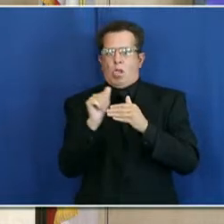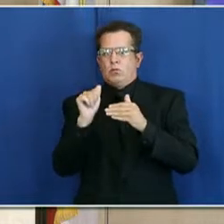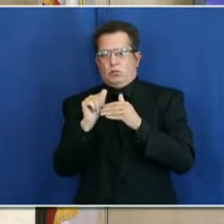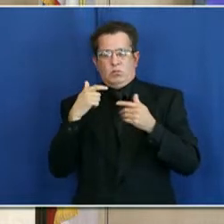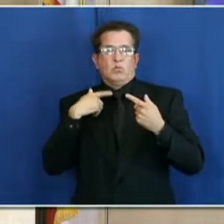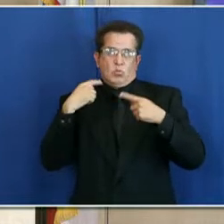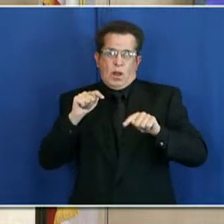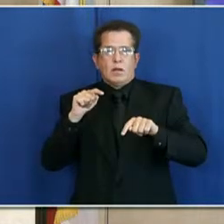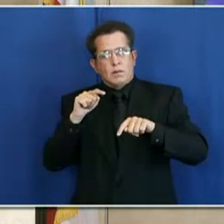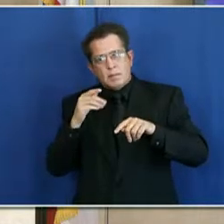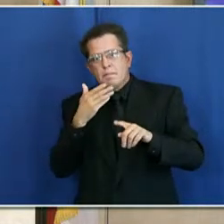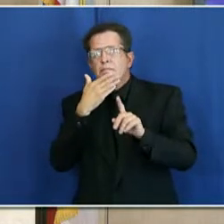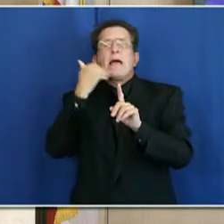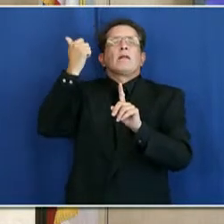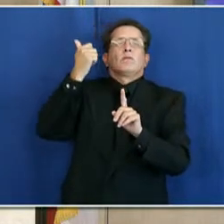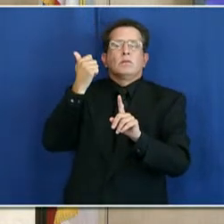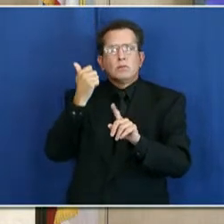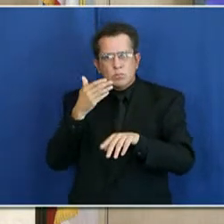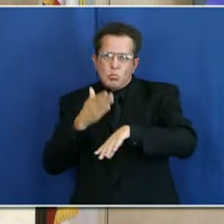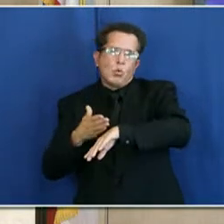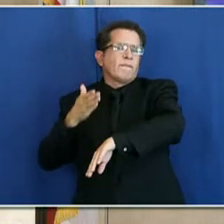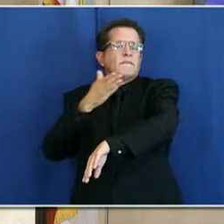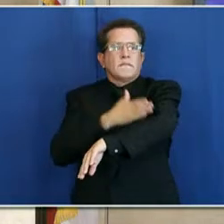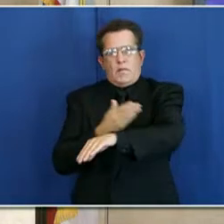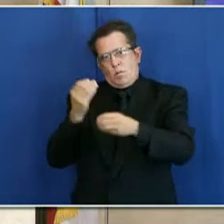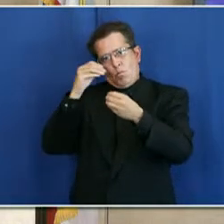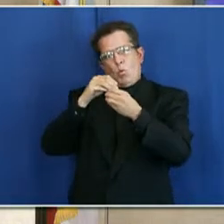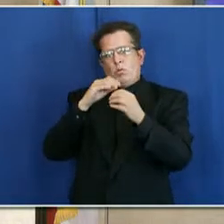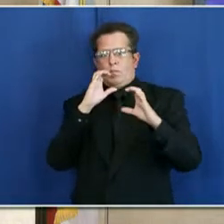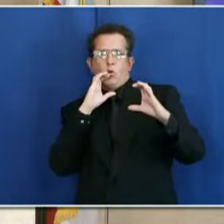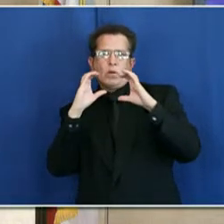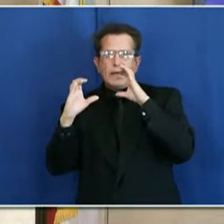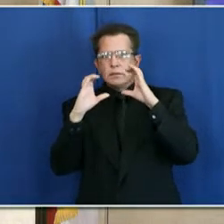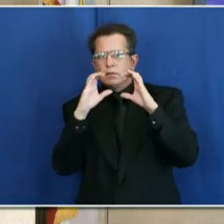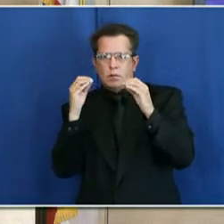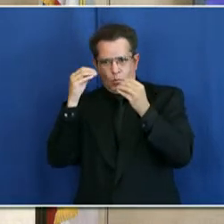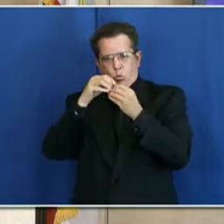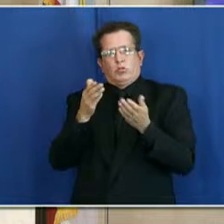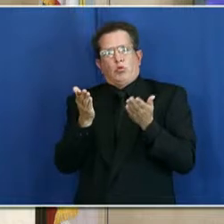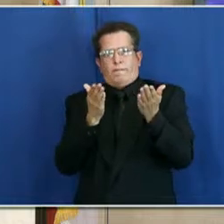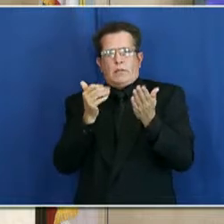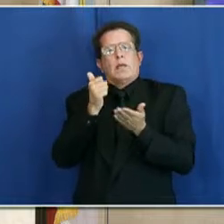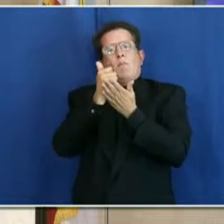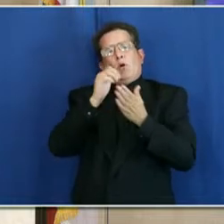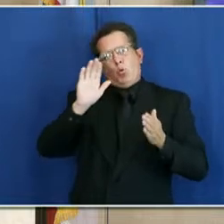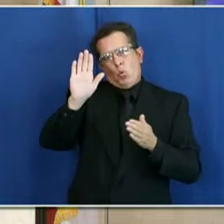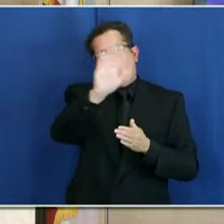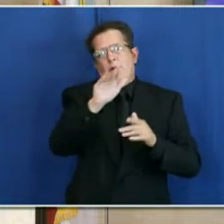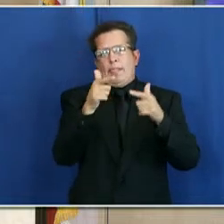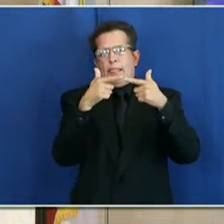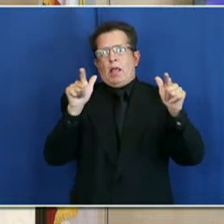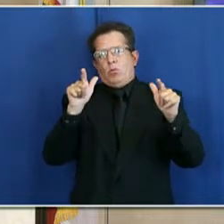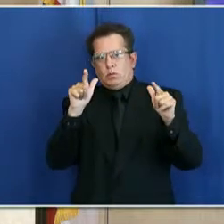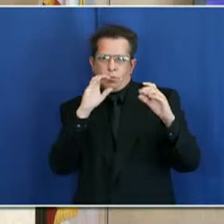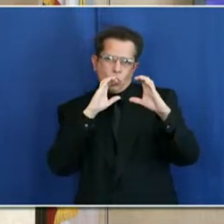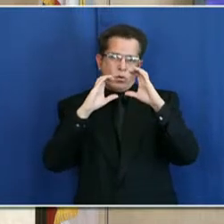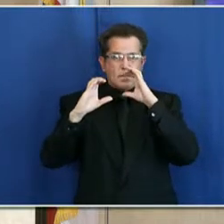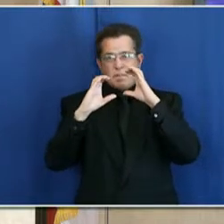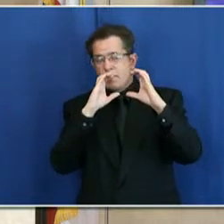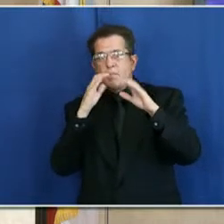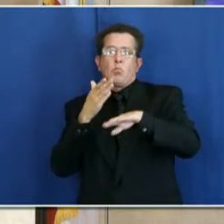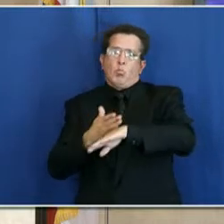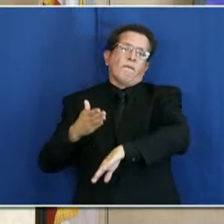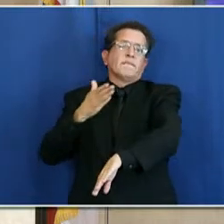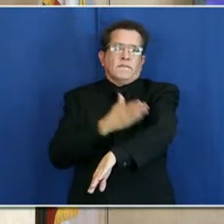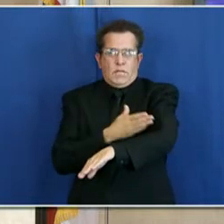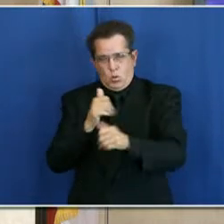better at providing the services, information, and forms in the threshold languages in hopes of facilitating better